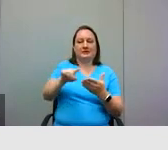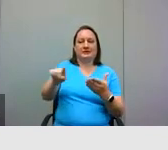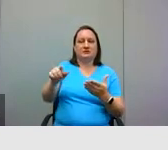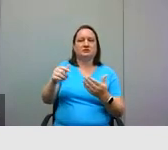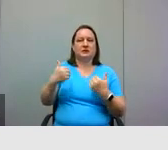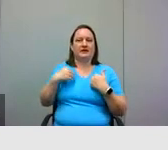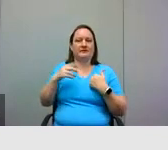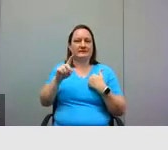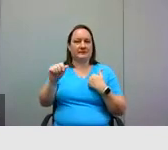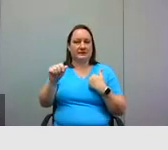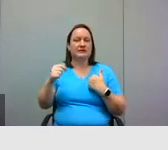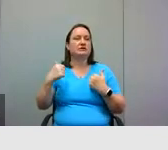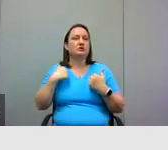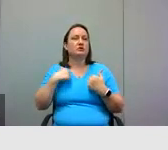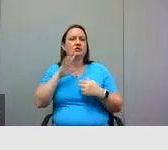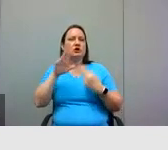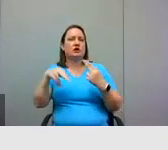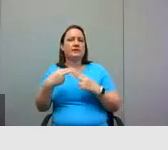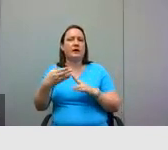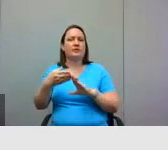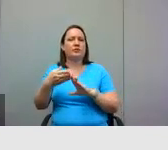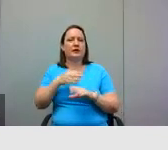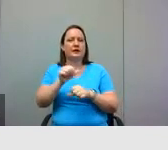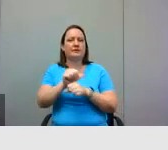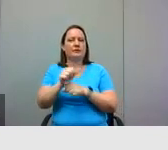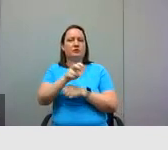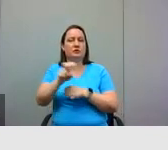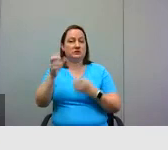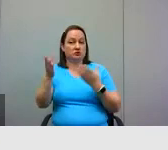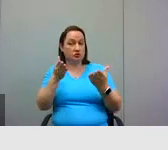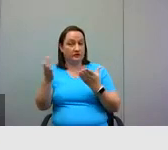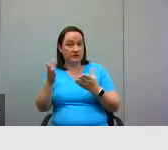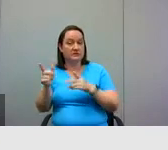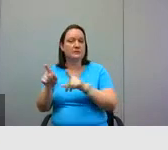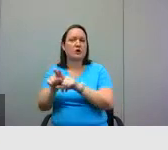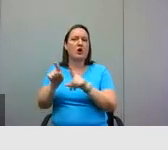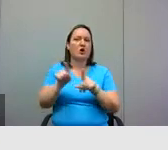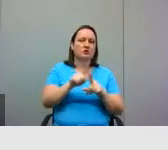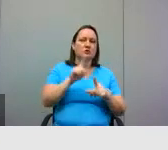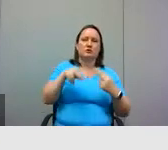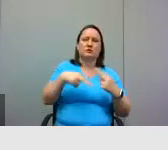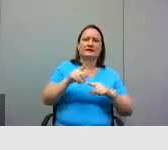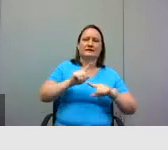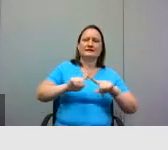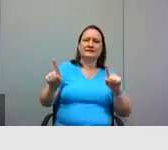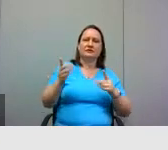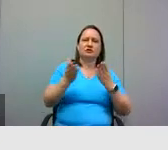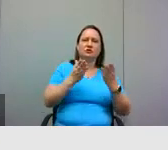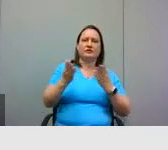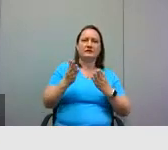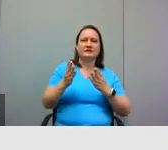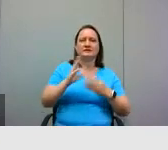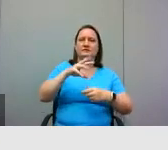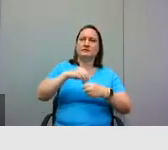had talked, I think, at that meeting about pre-employment transition services, but also about all of the good services with benefit